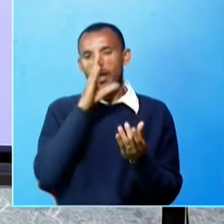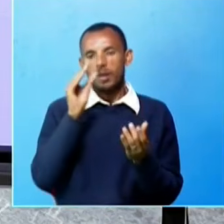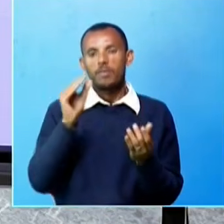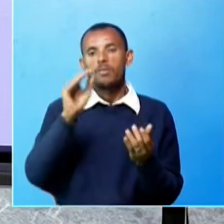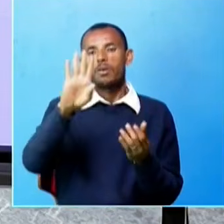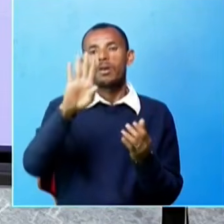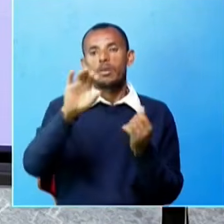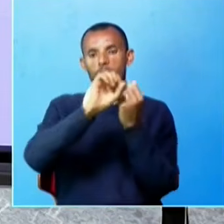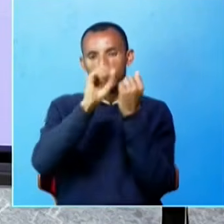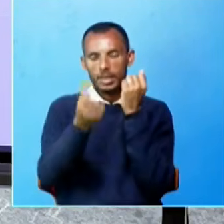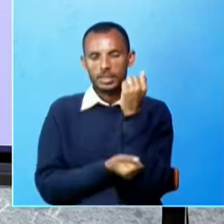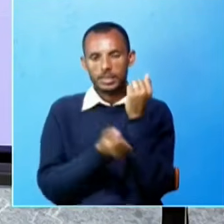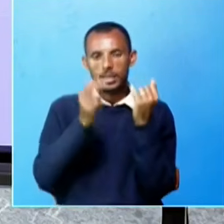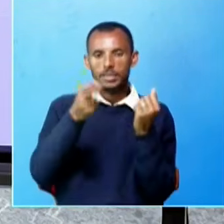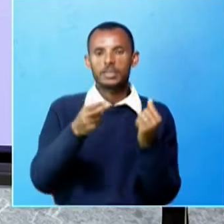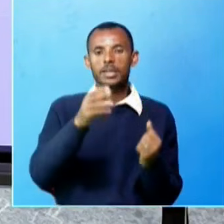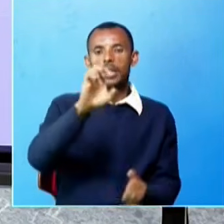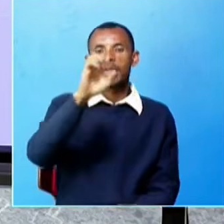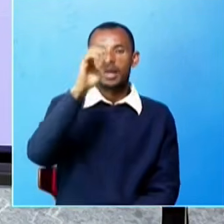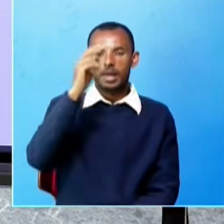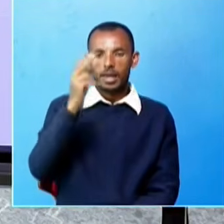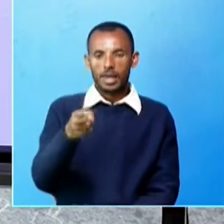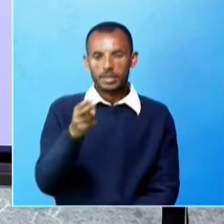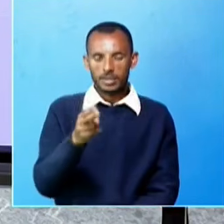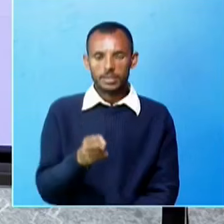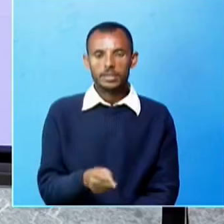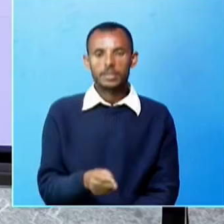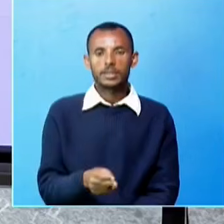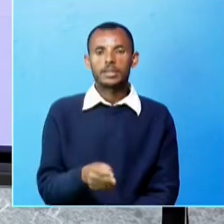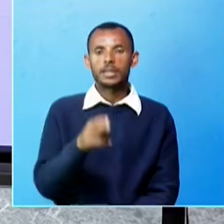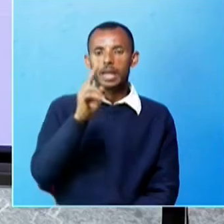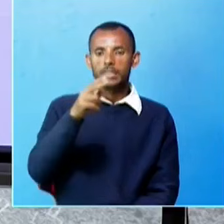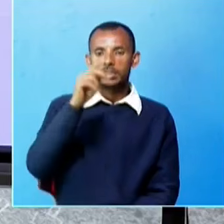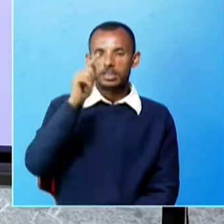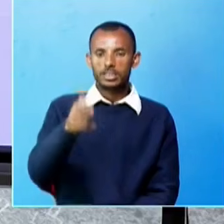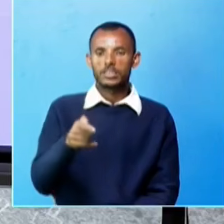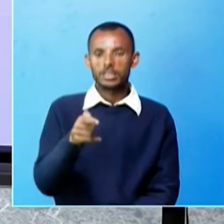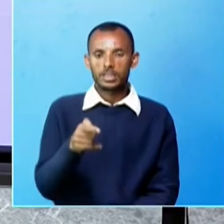edge: EH, HG,